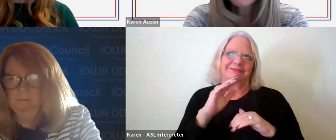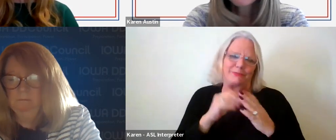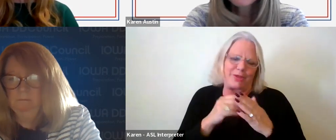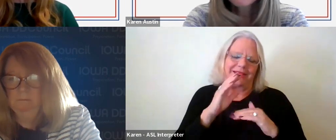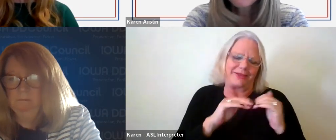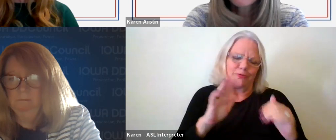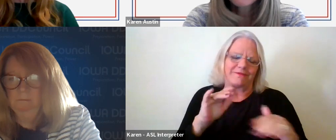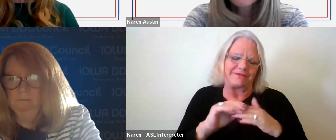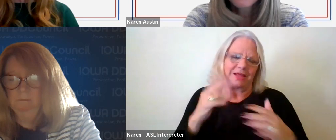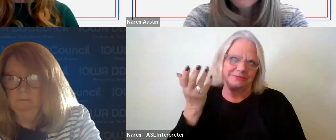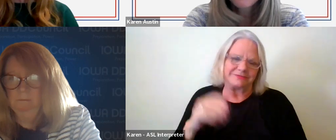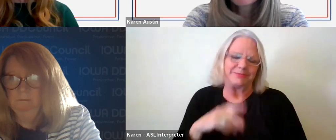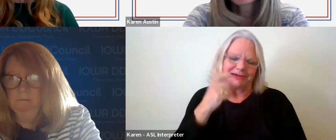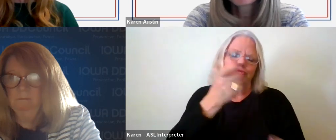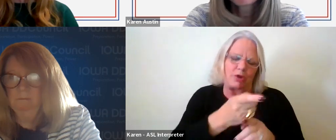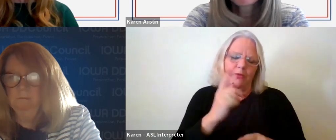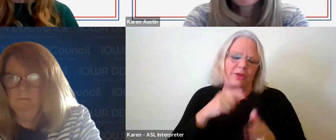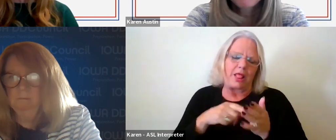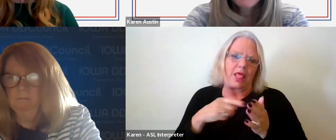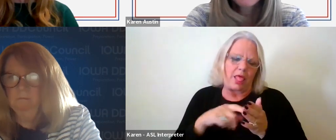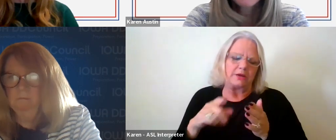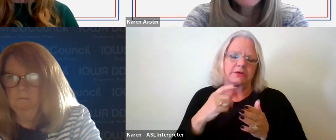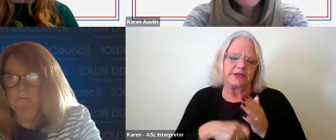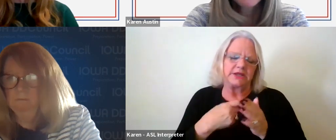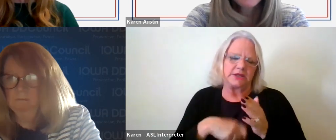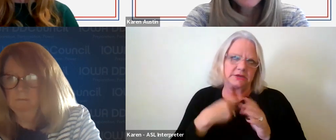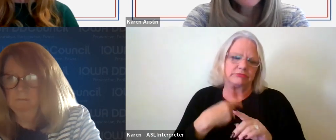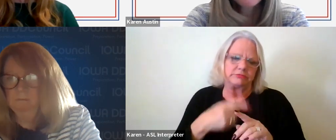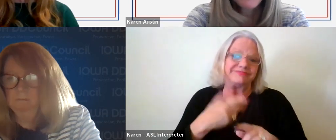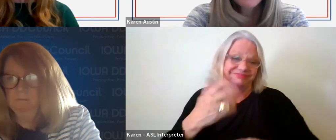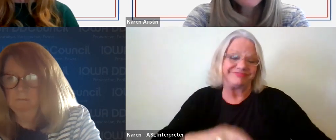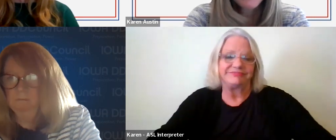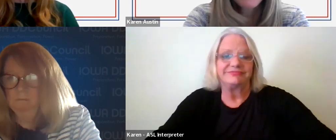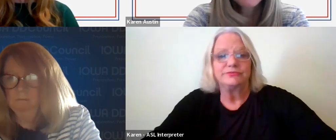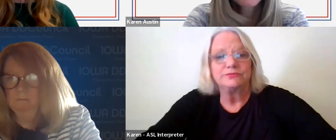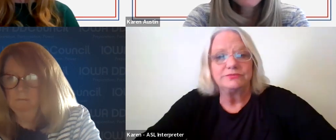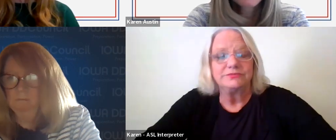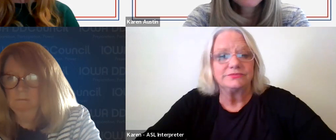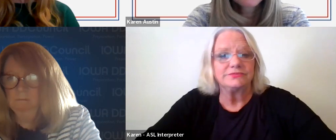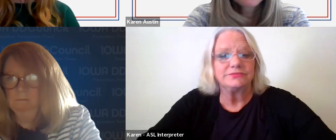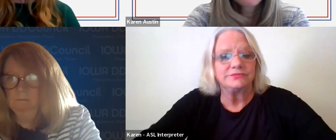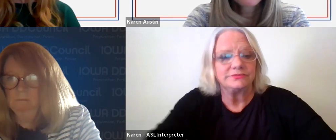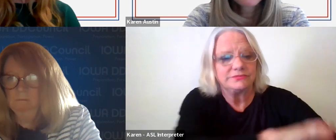fees are going to be charged. I'm not sure, Alicia, is there anything else you want to add to that?